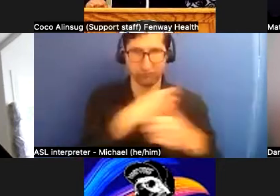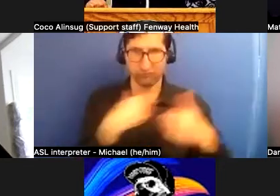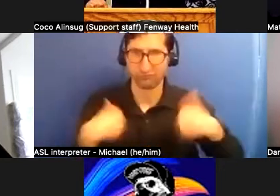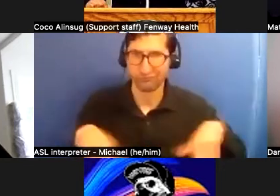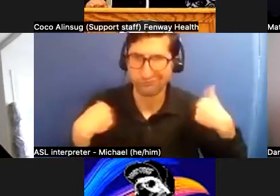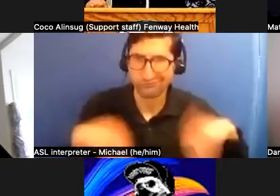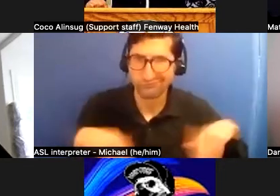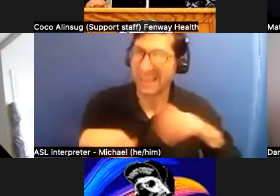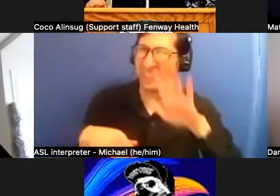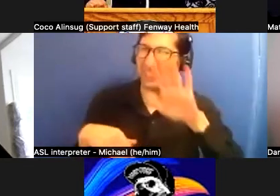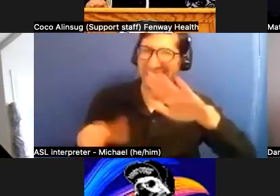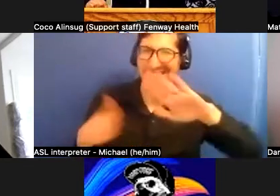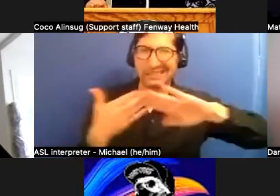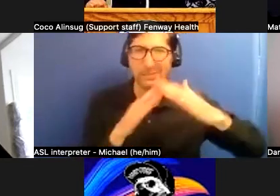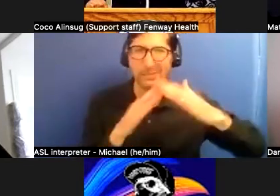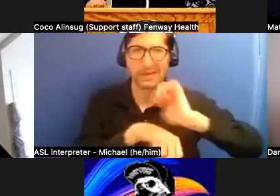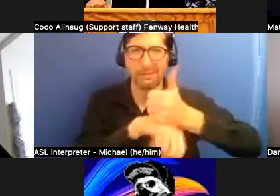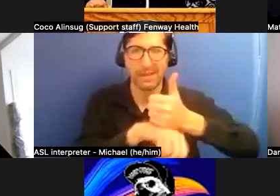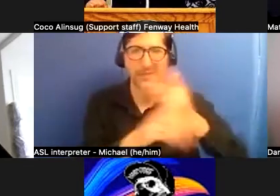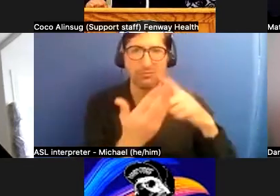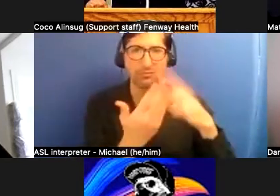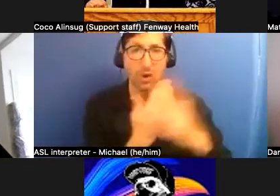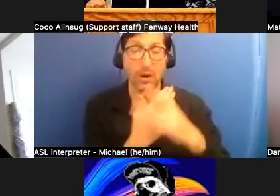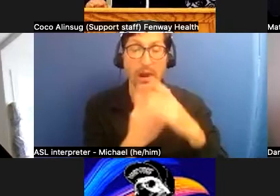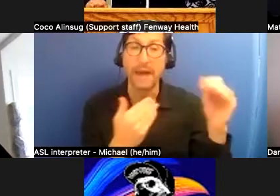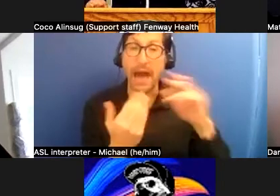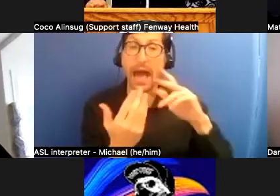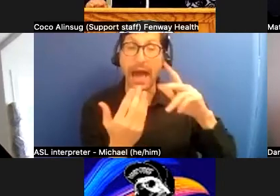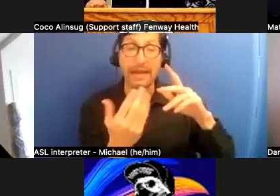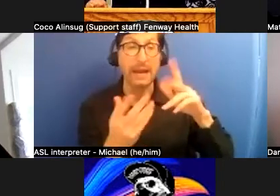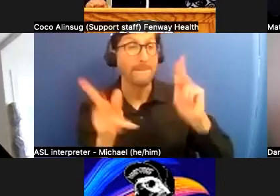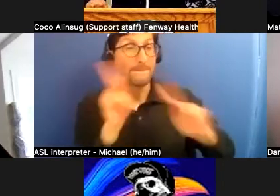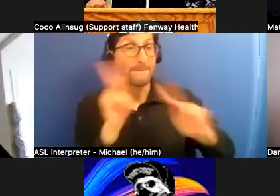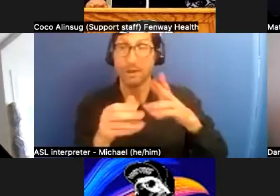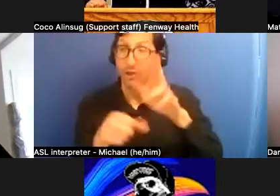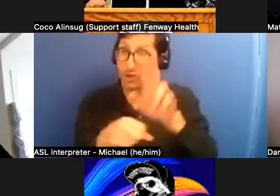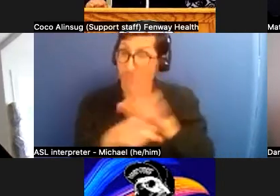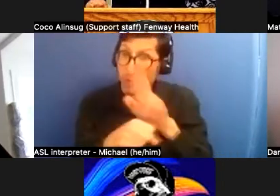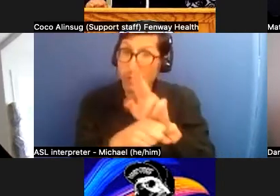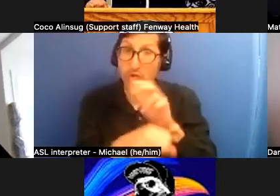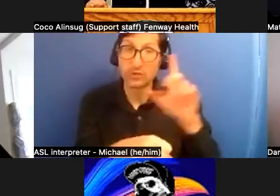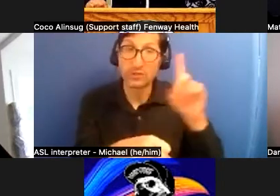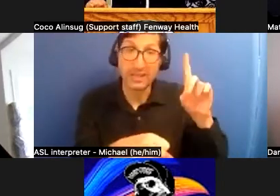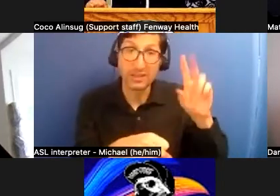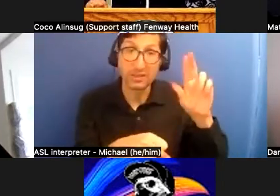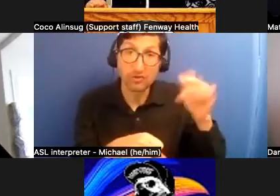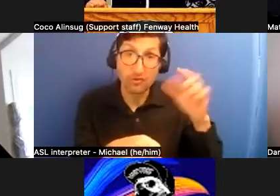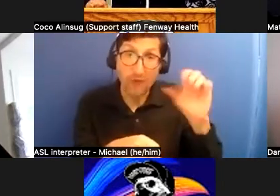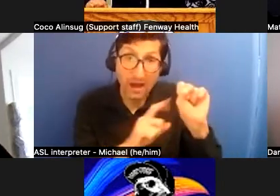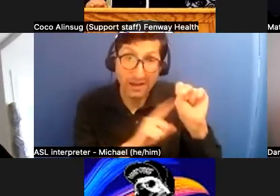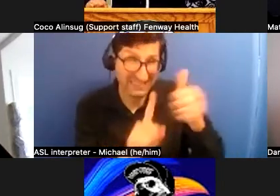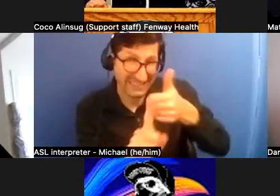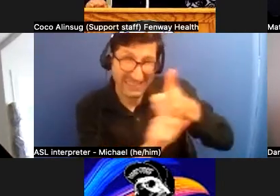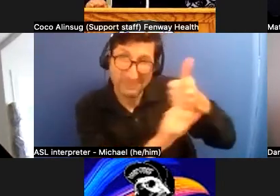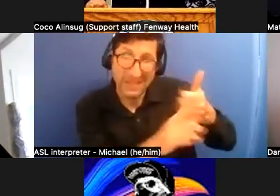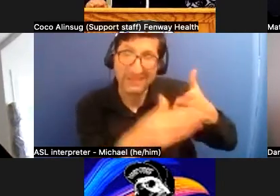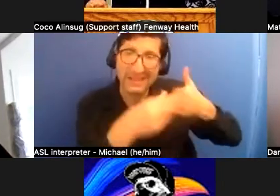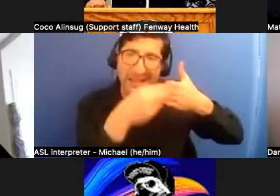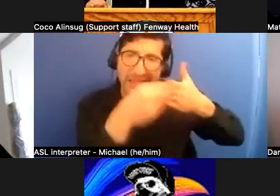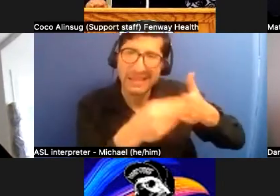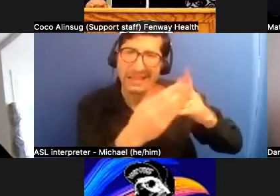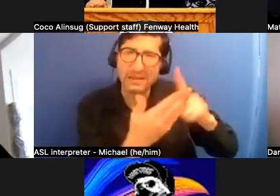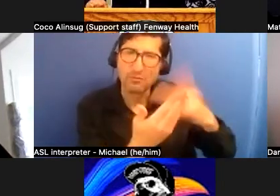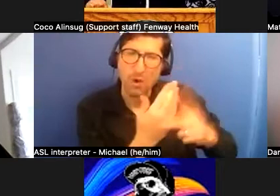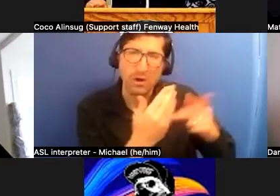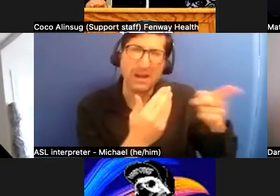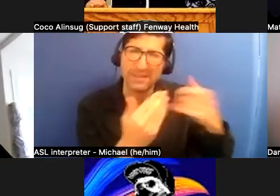program, but a program that is being led by people who use drugs and has some really innovative community